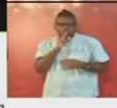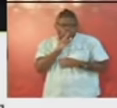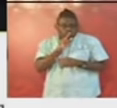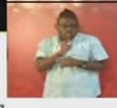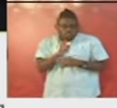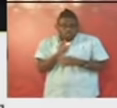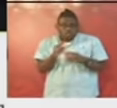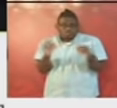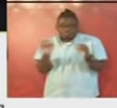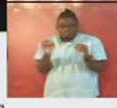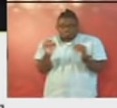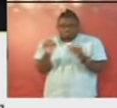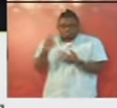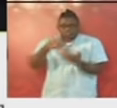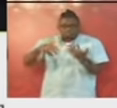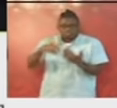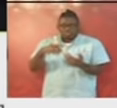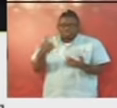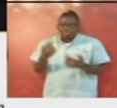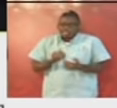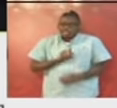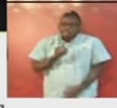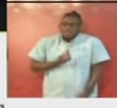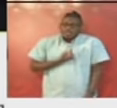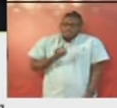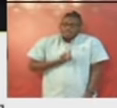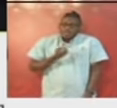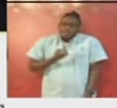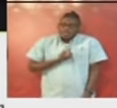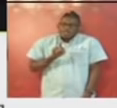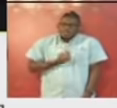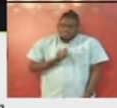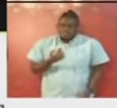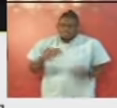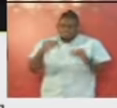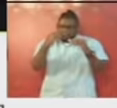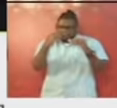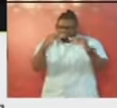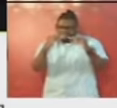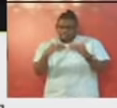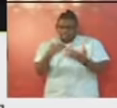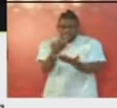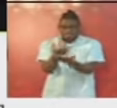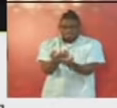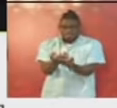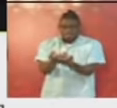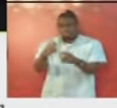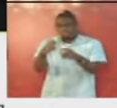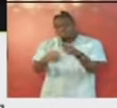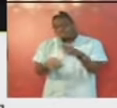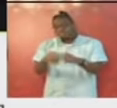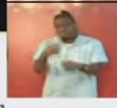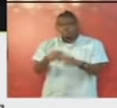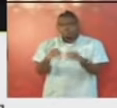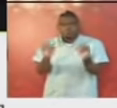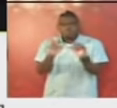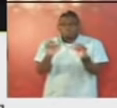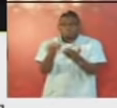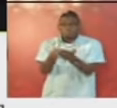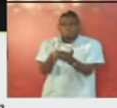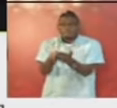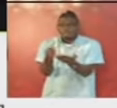as you see in the first box, and as well as economic difficulties, can be associated